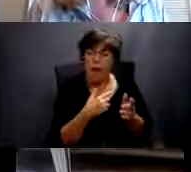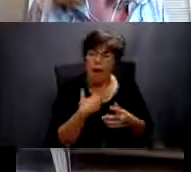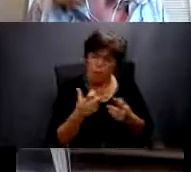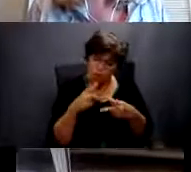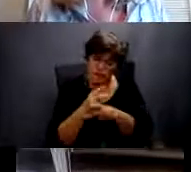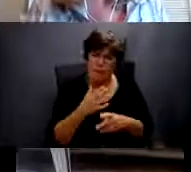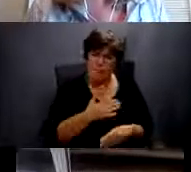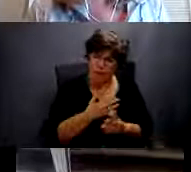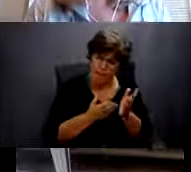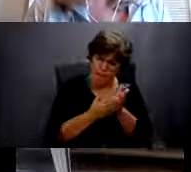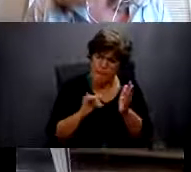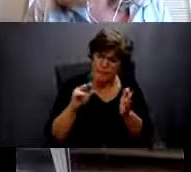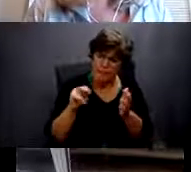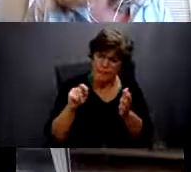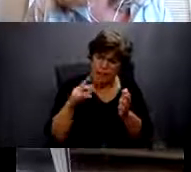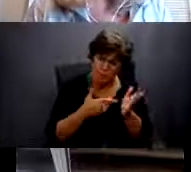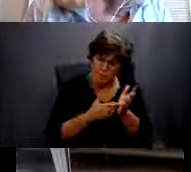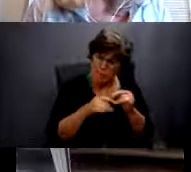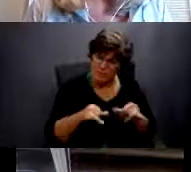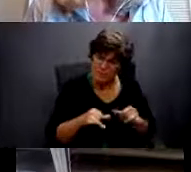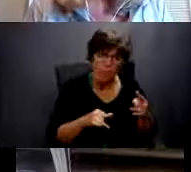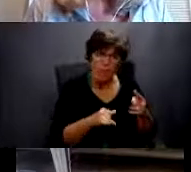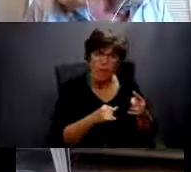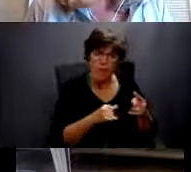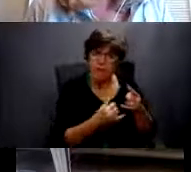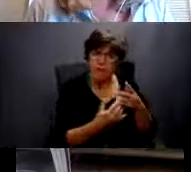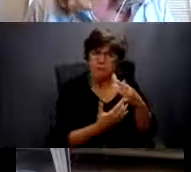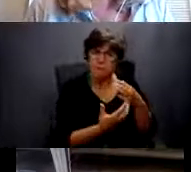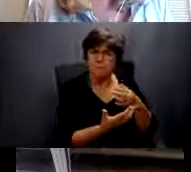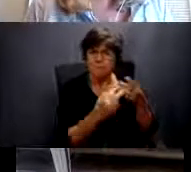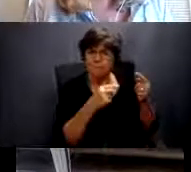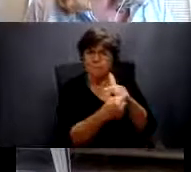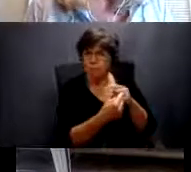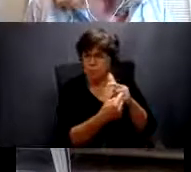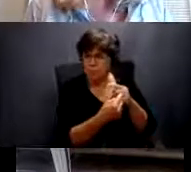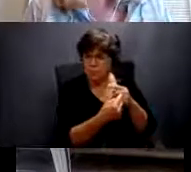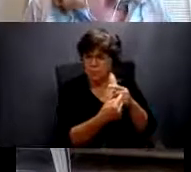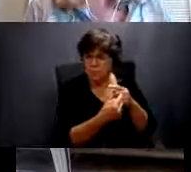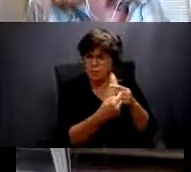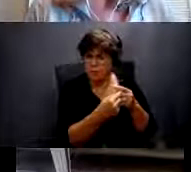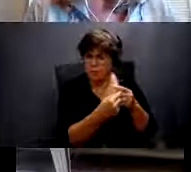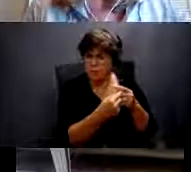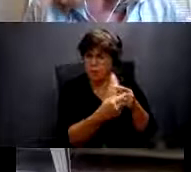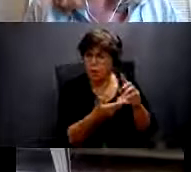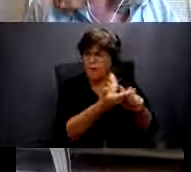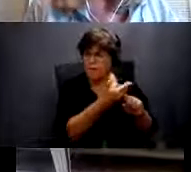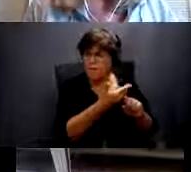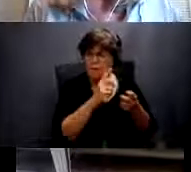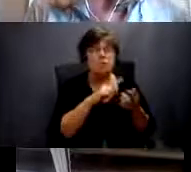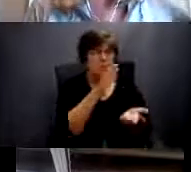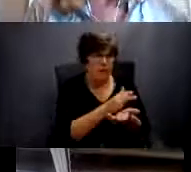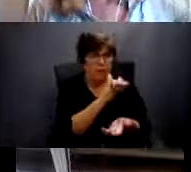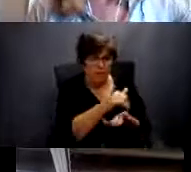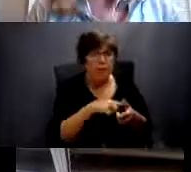and very often thrown under the bus. And this, coupled with the loss of my